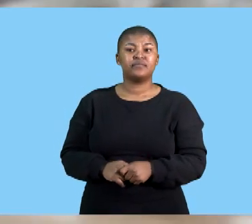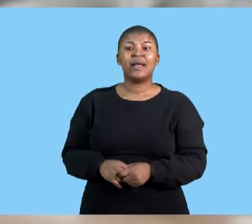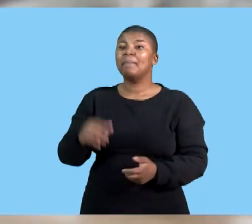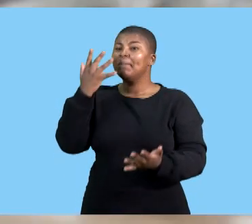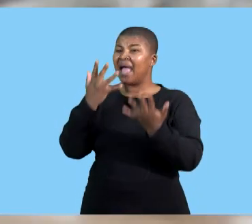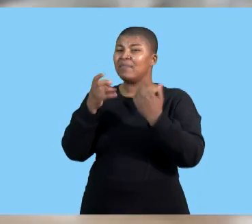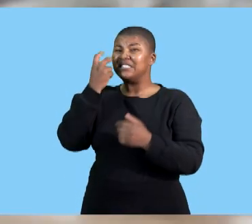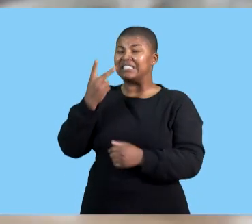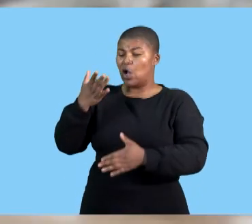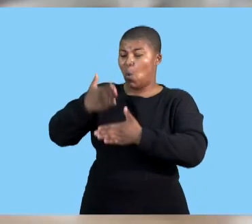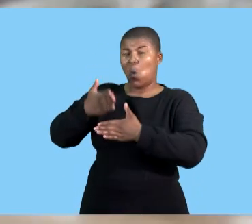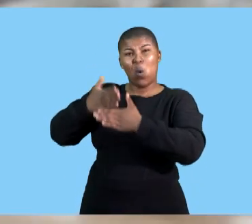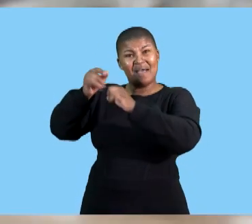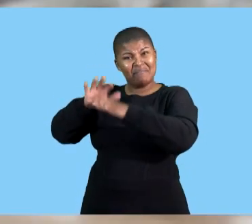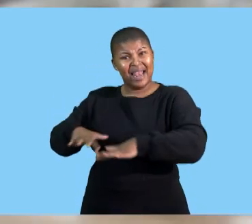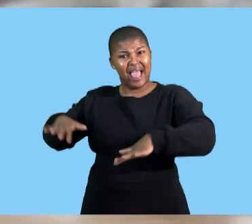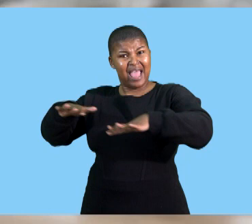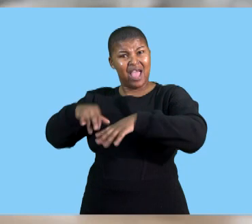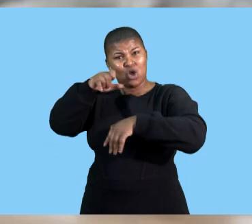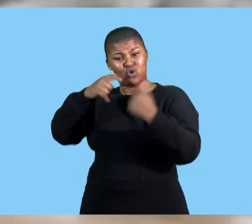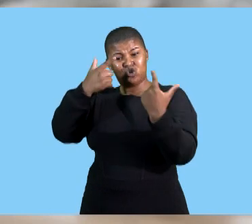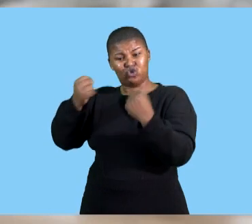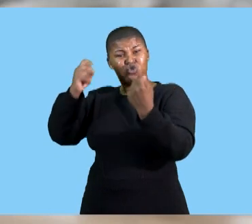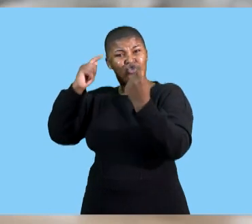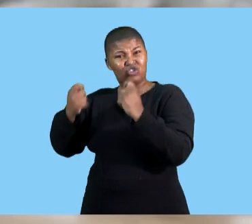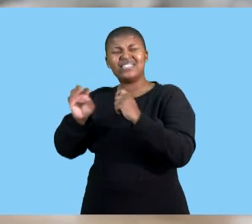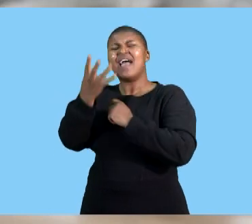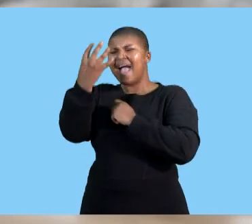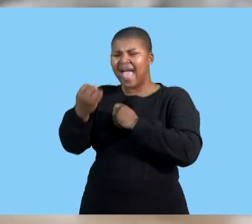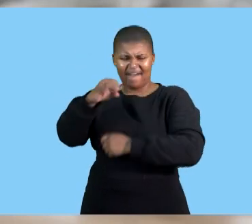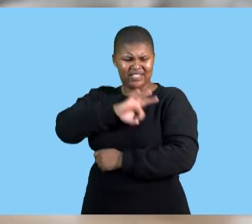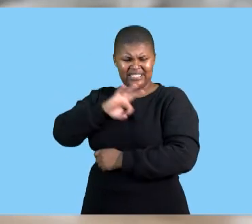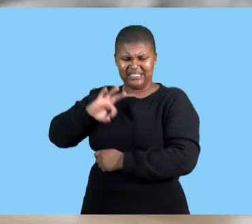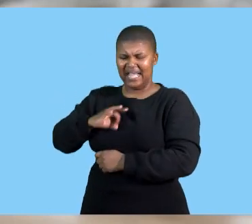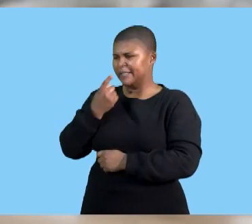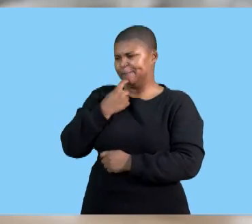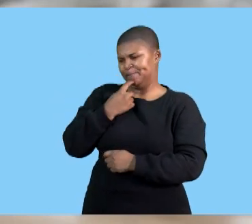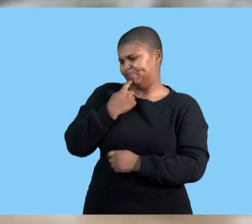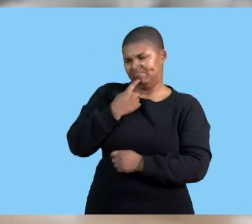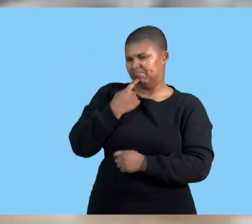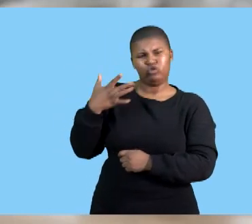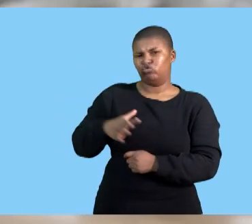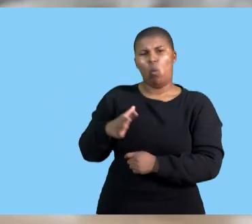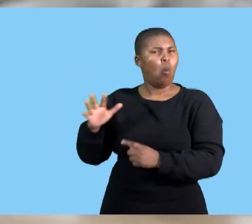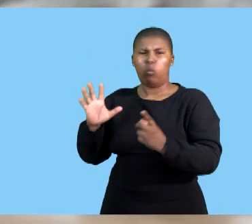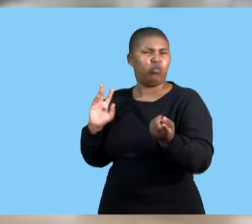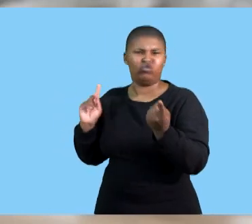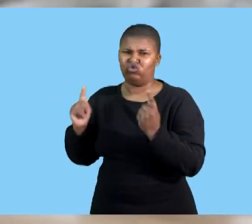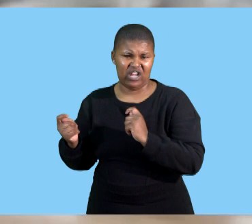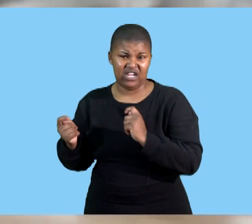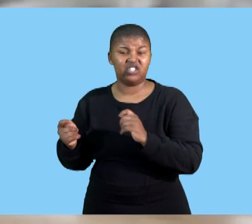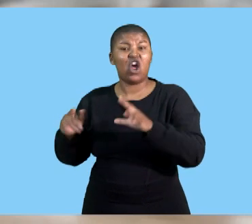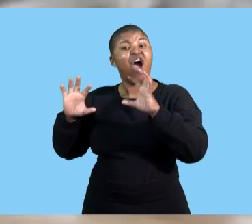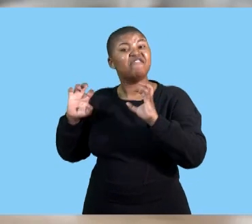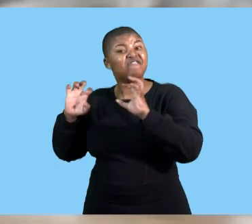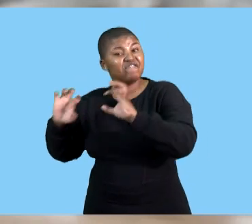the workplace, when you implement change, there are employees that are not necessarily for the change. So force field is there